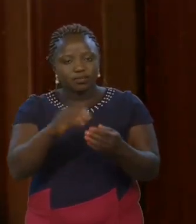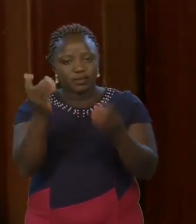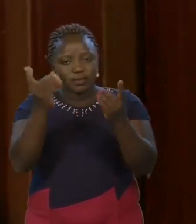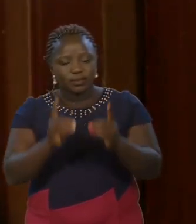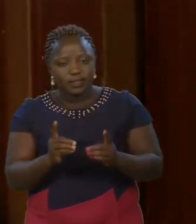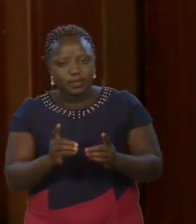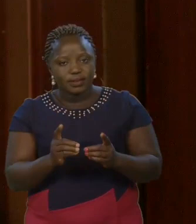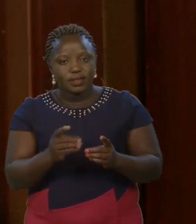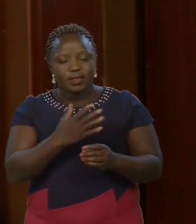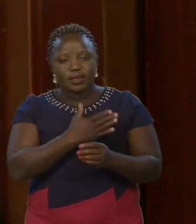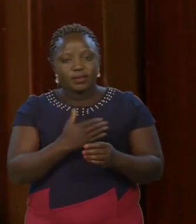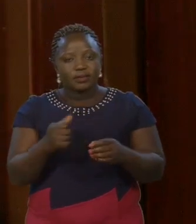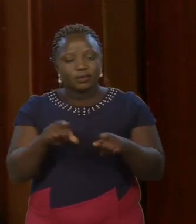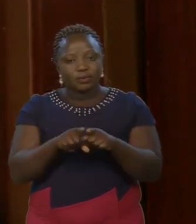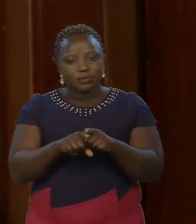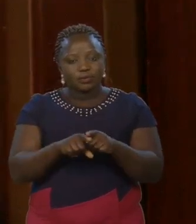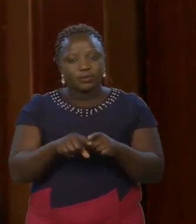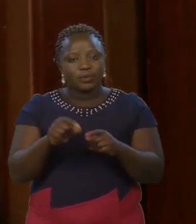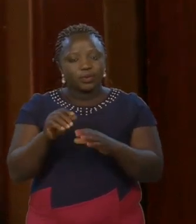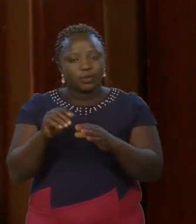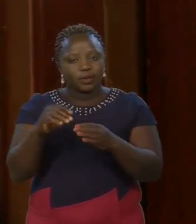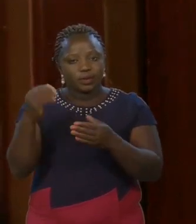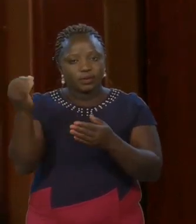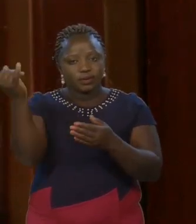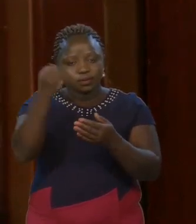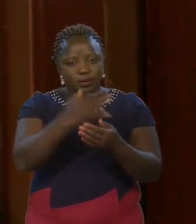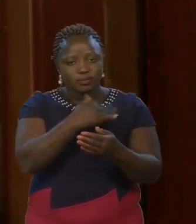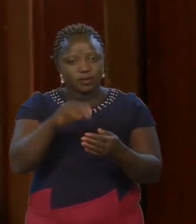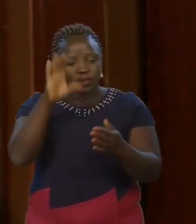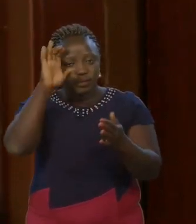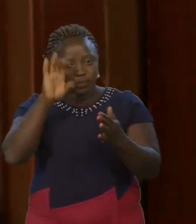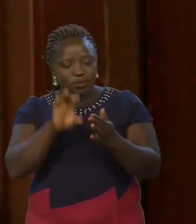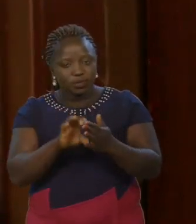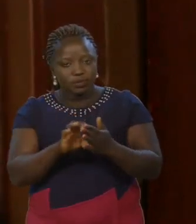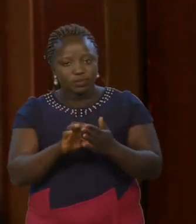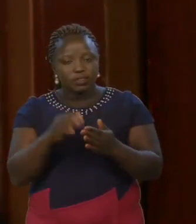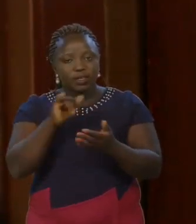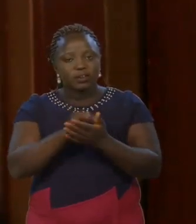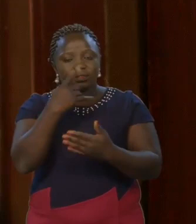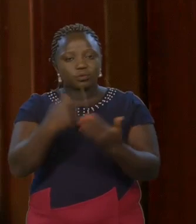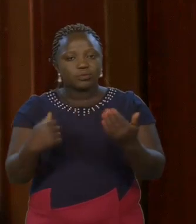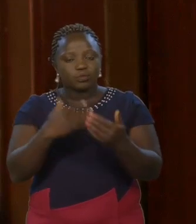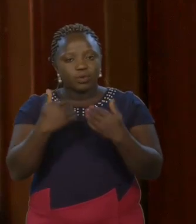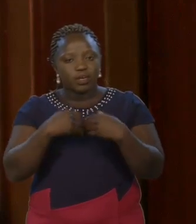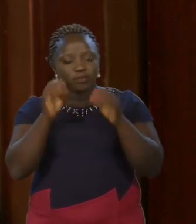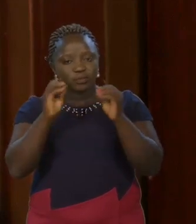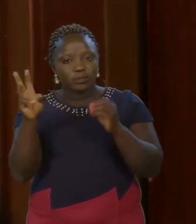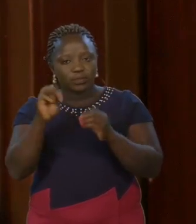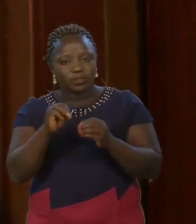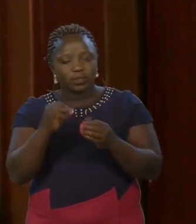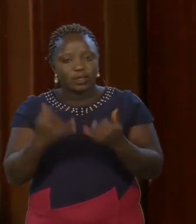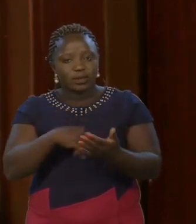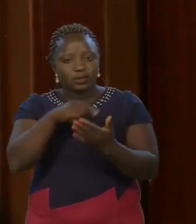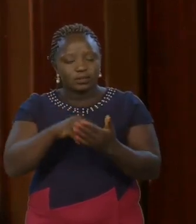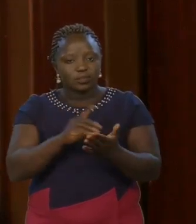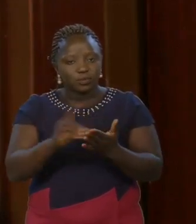and we've used Canva and CorelDRAW, Photoshop. So that's what we've done now this